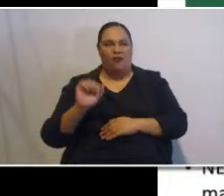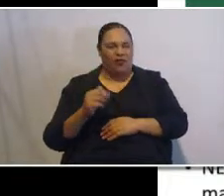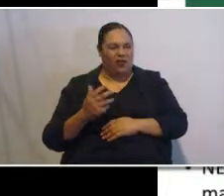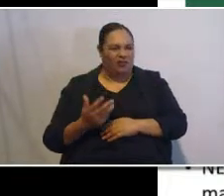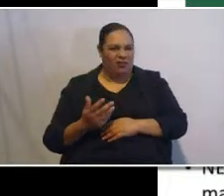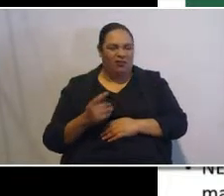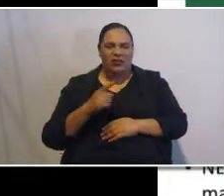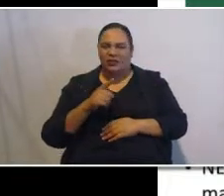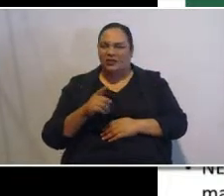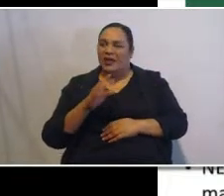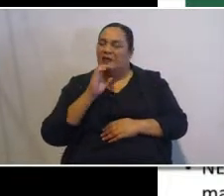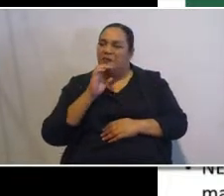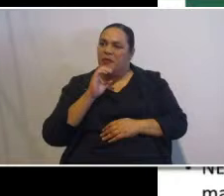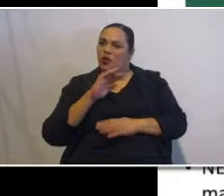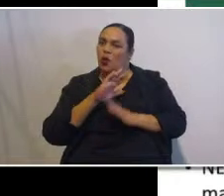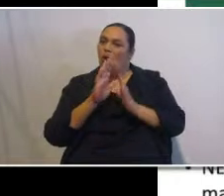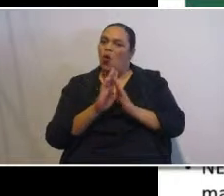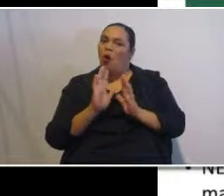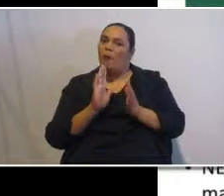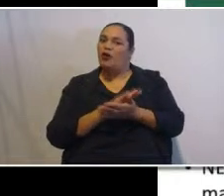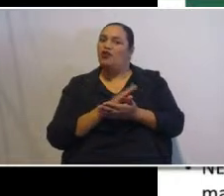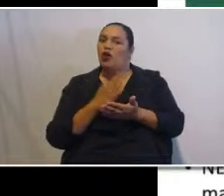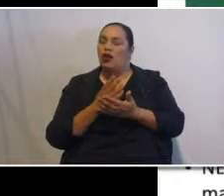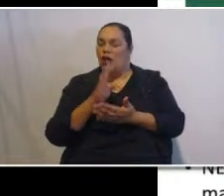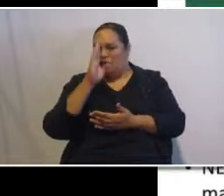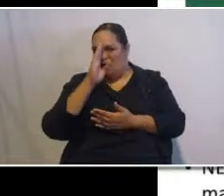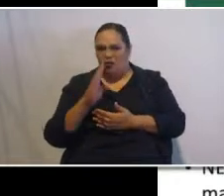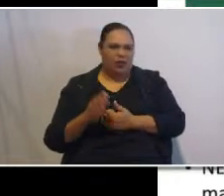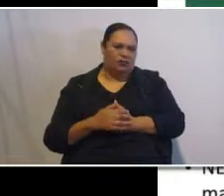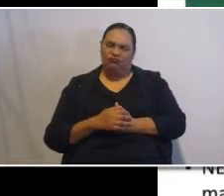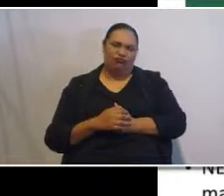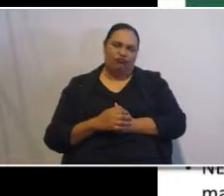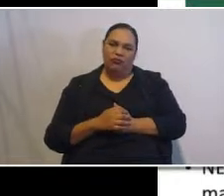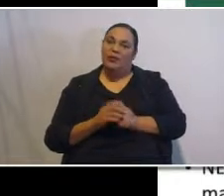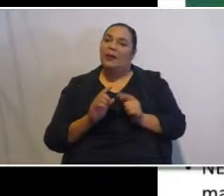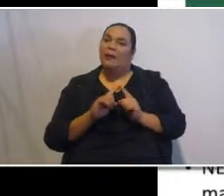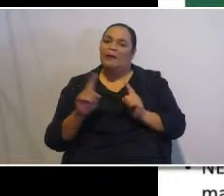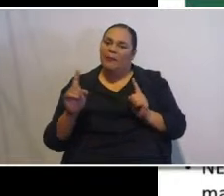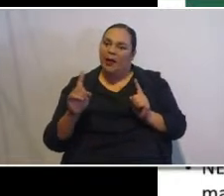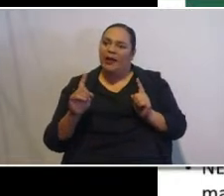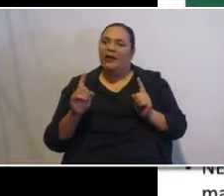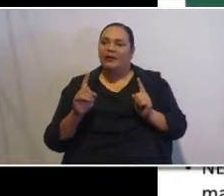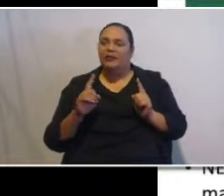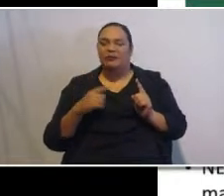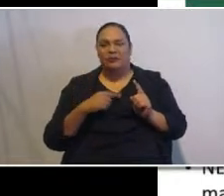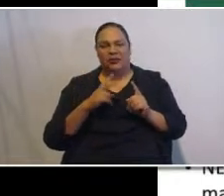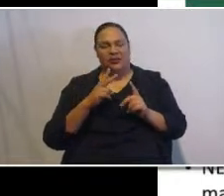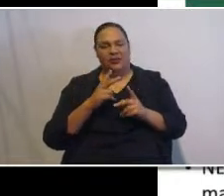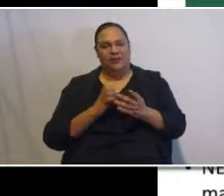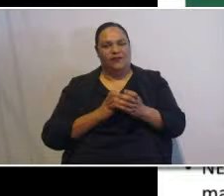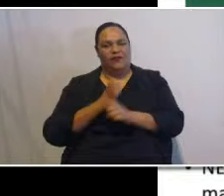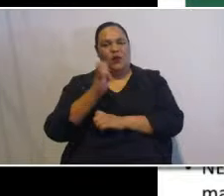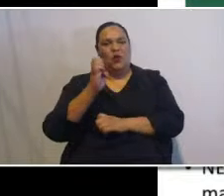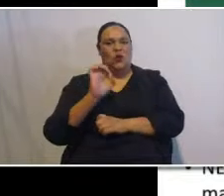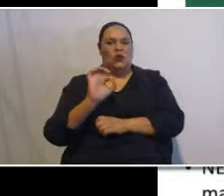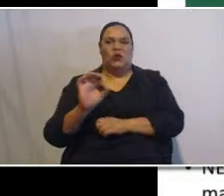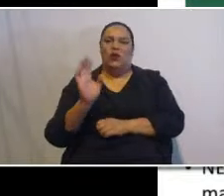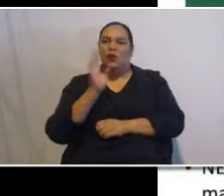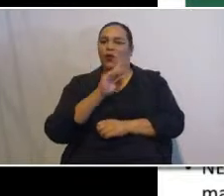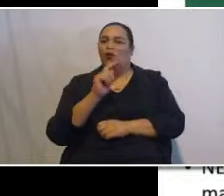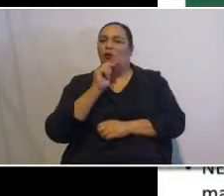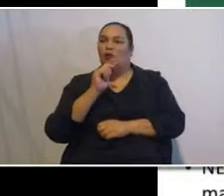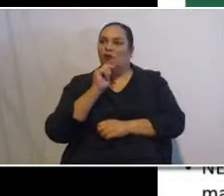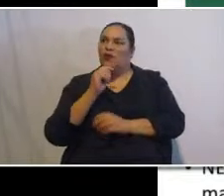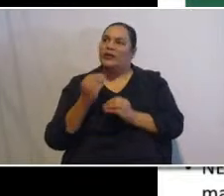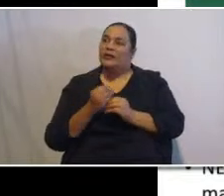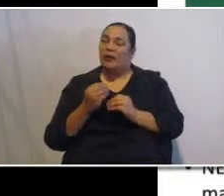this doesn't necessarily all just translate directly, but it seems to me that there's not really